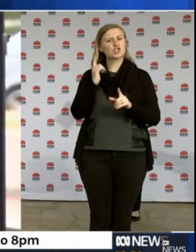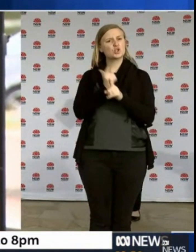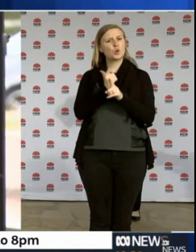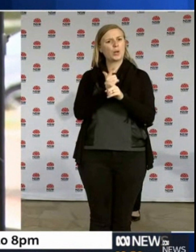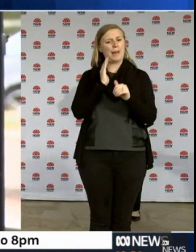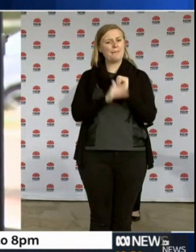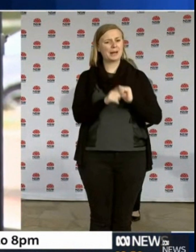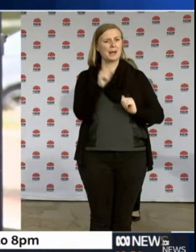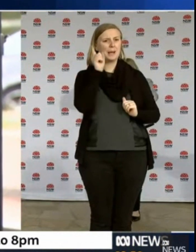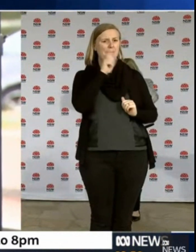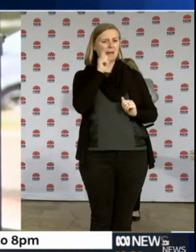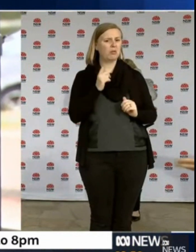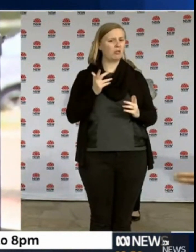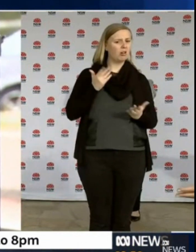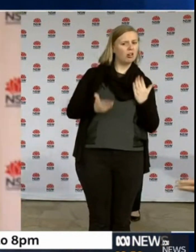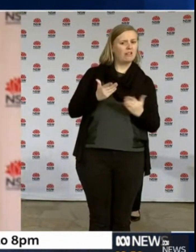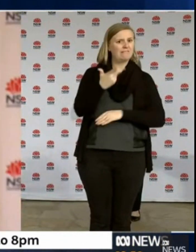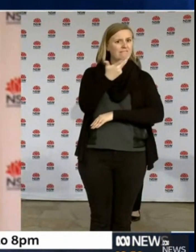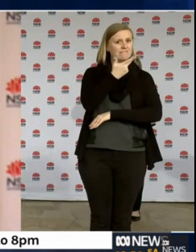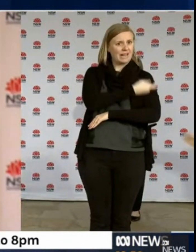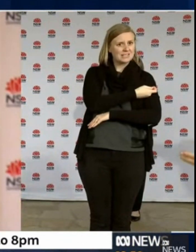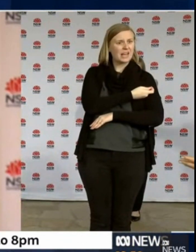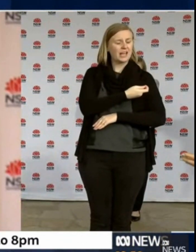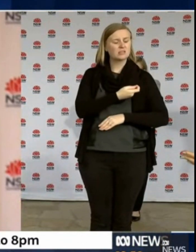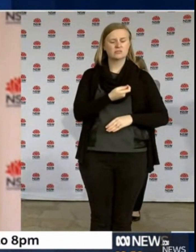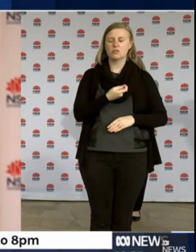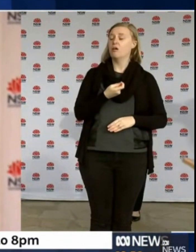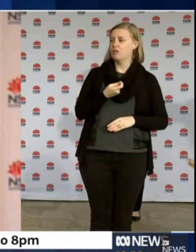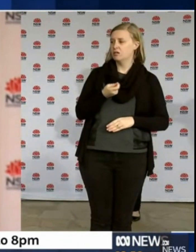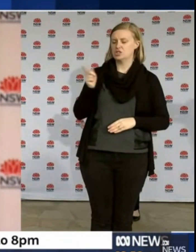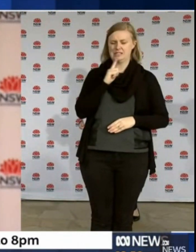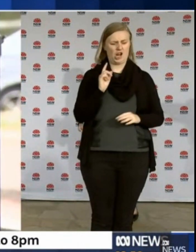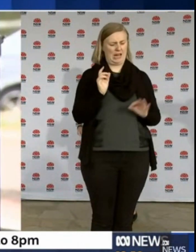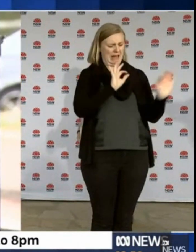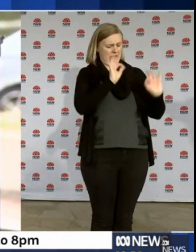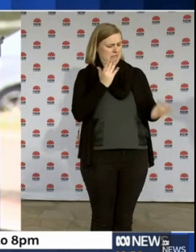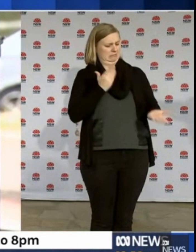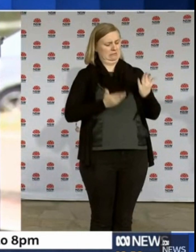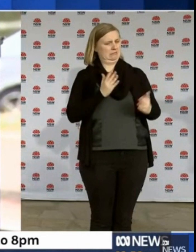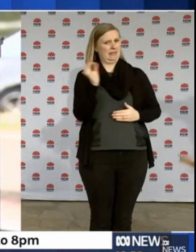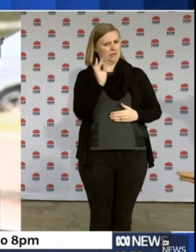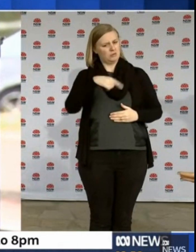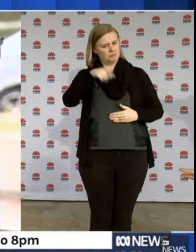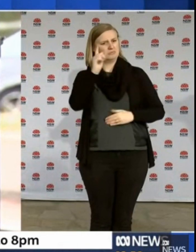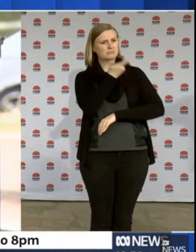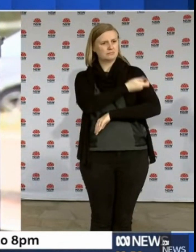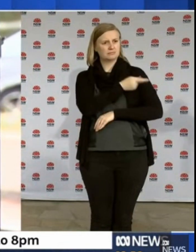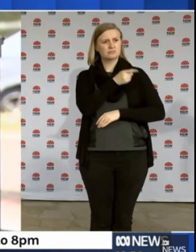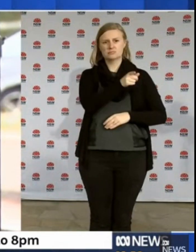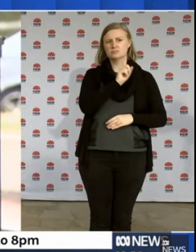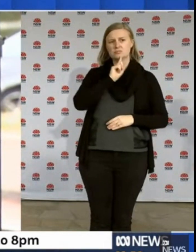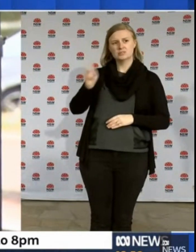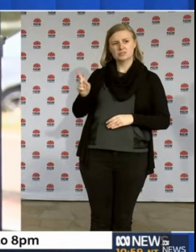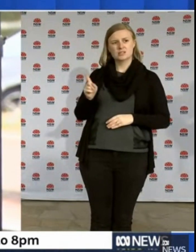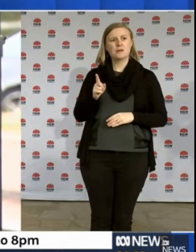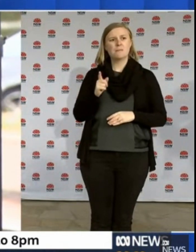forward. There's no hesitancy. People want to get the vaccine. So is there no hesitancy? Particularly any of the Pfizer vaccines that have to be used within